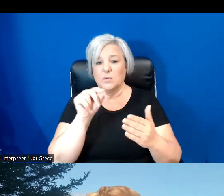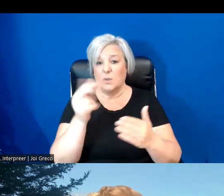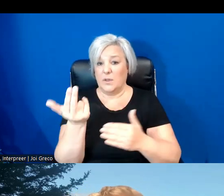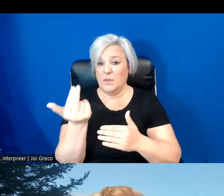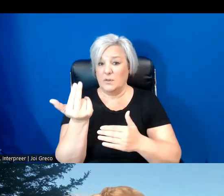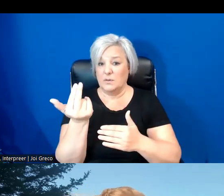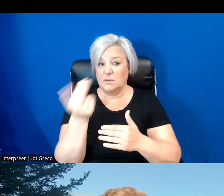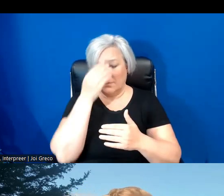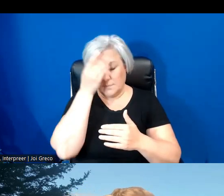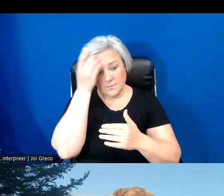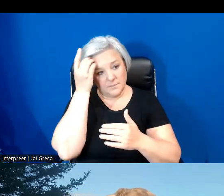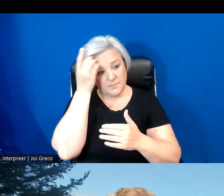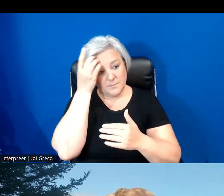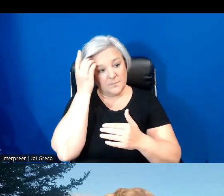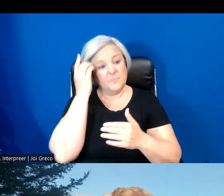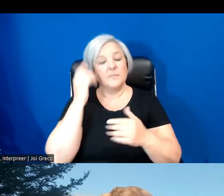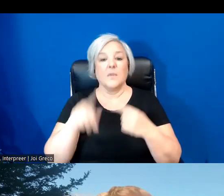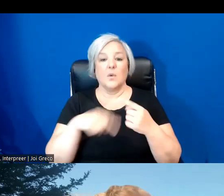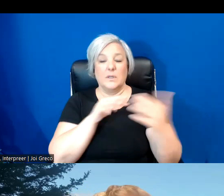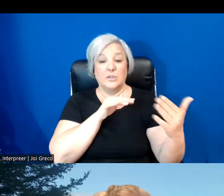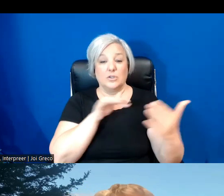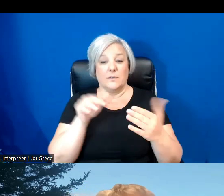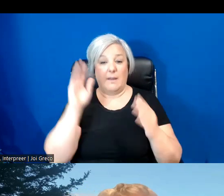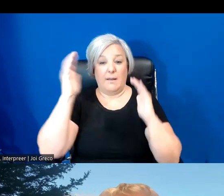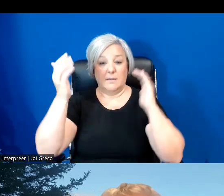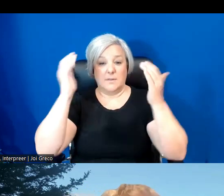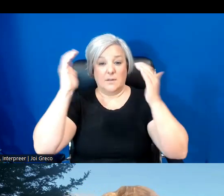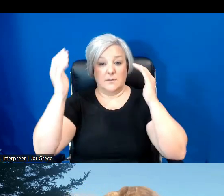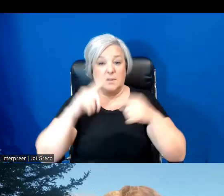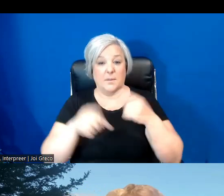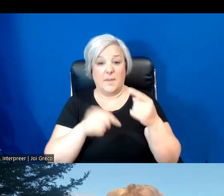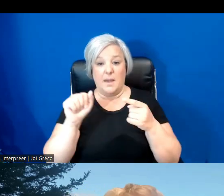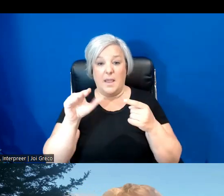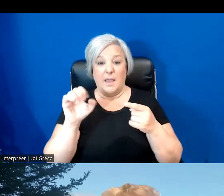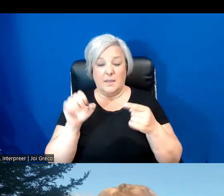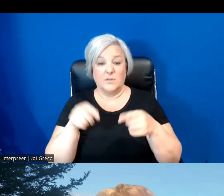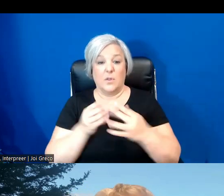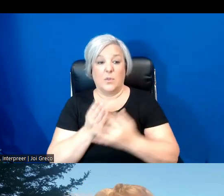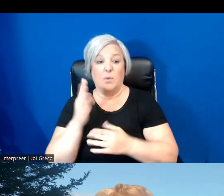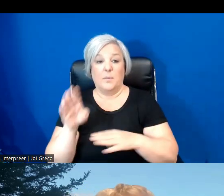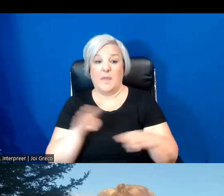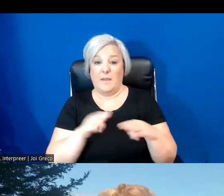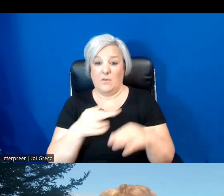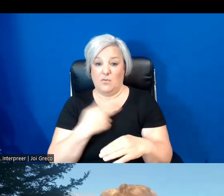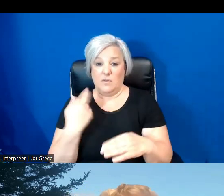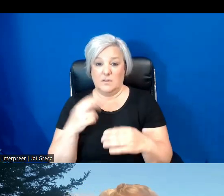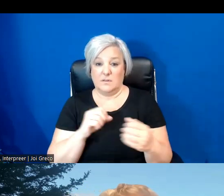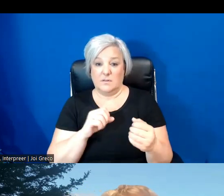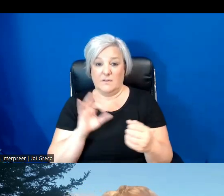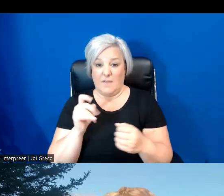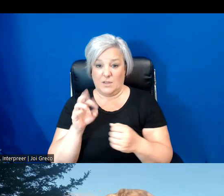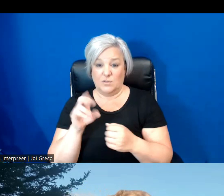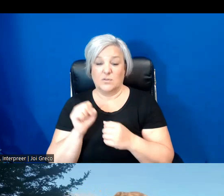2013, when we surveyed our adults about ACEs through the behavioral risk factor surveillance